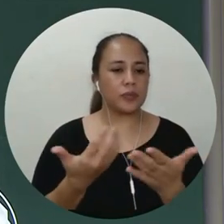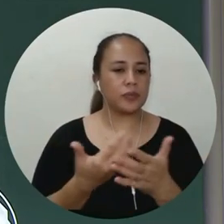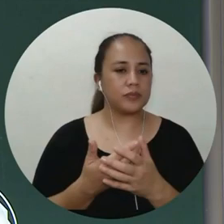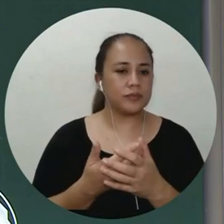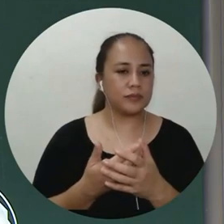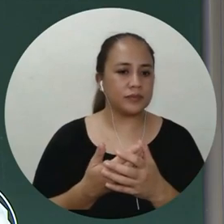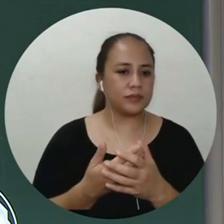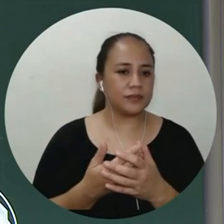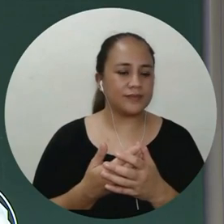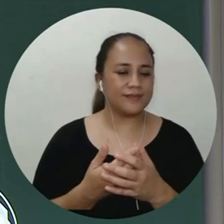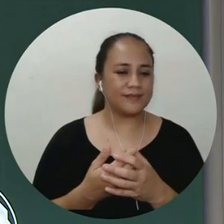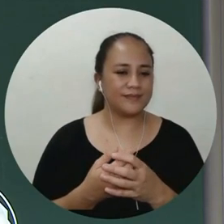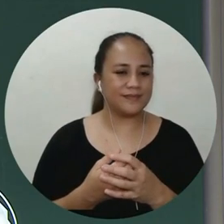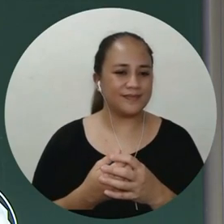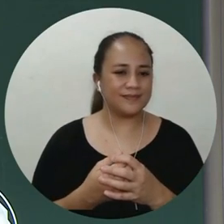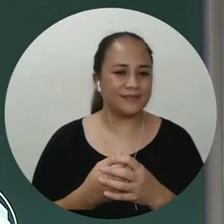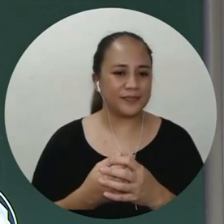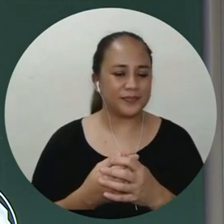13.